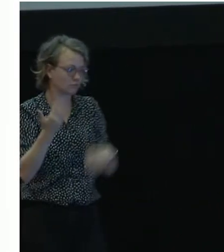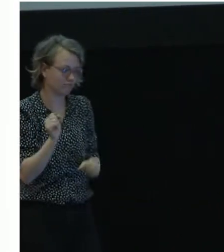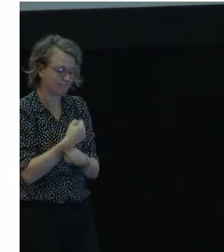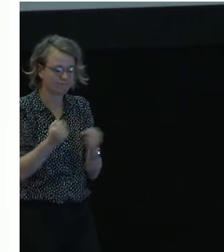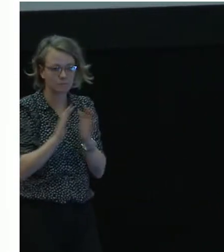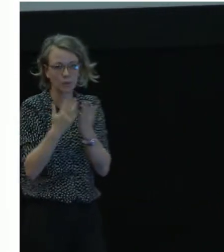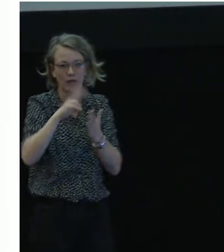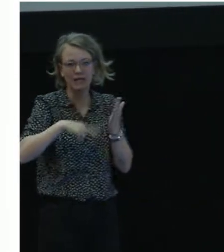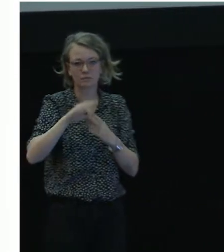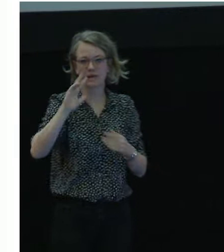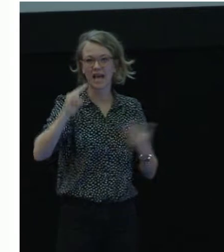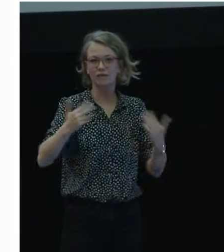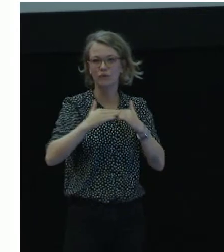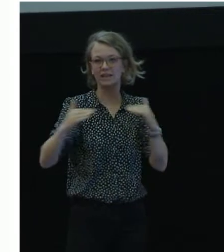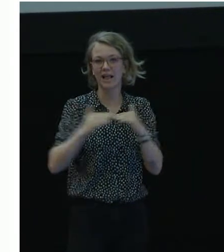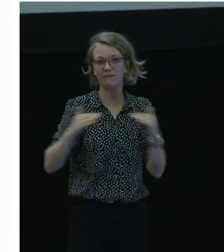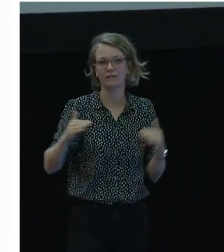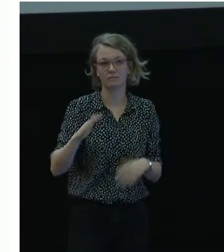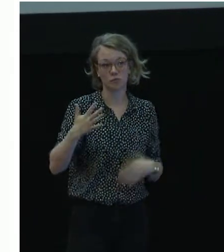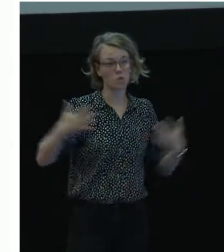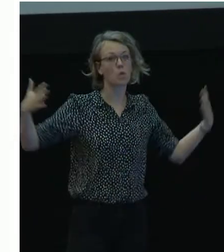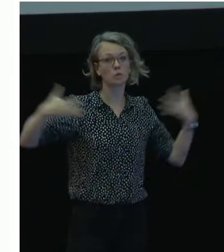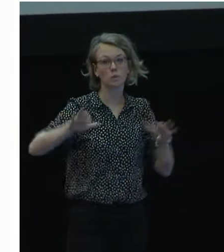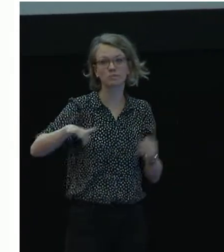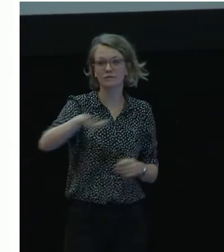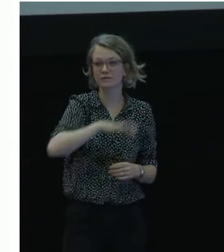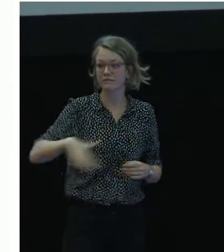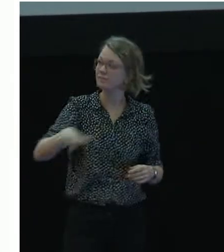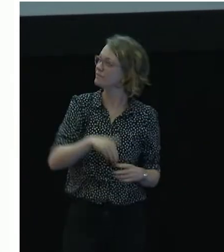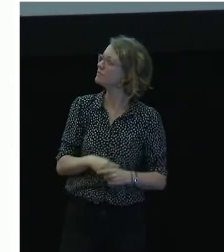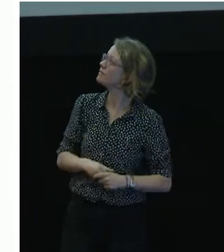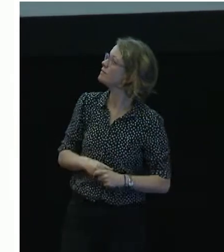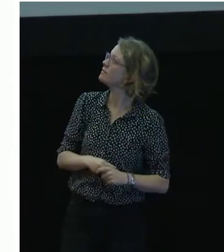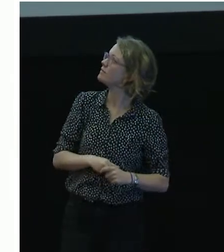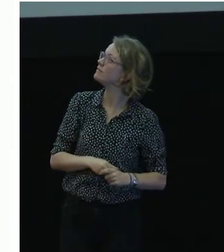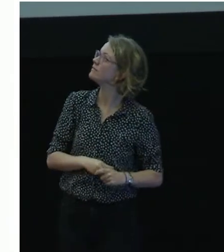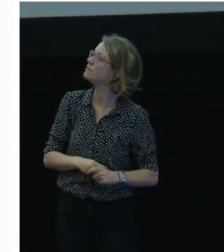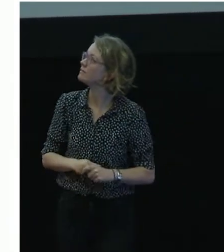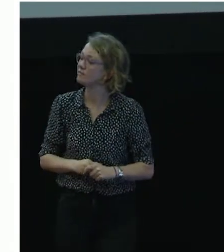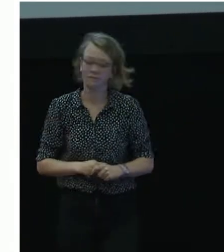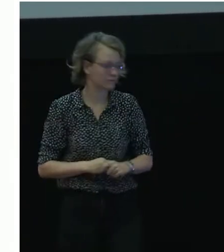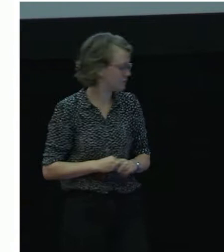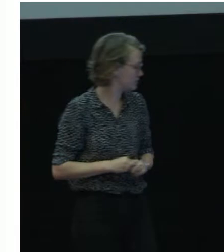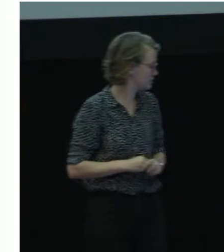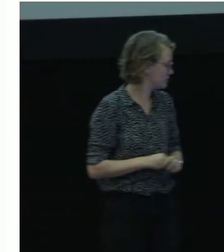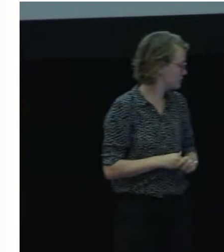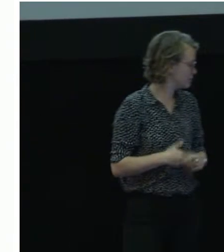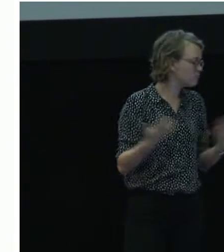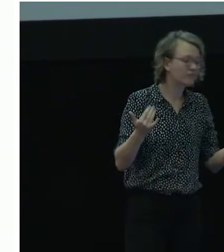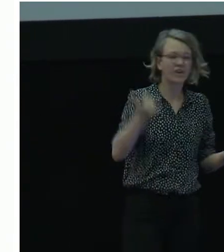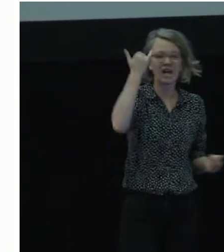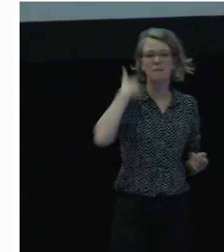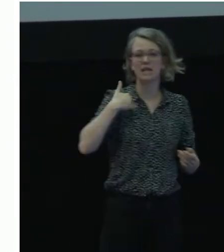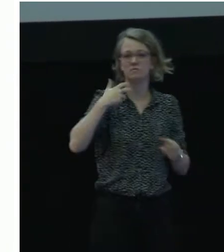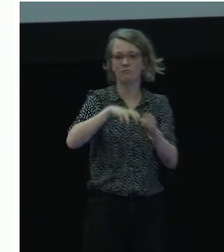50% of adults in the United States can't read a book written at an 8th grade level. That is a really large